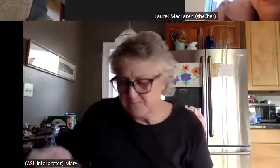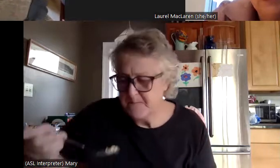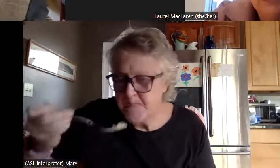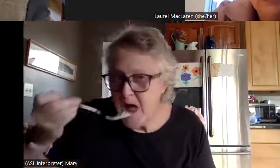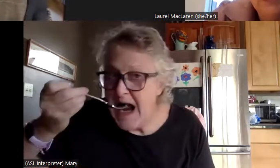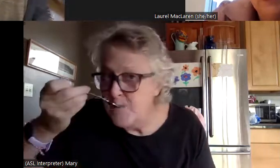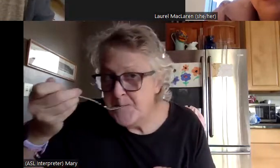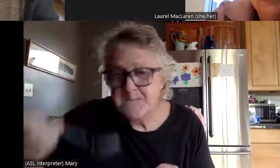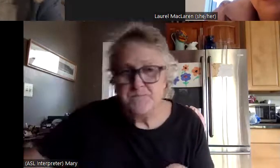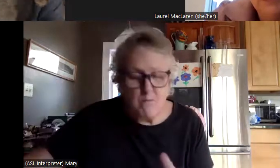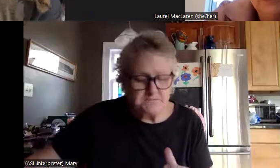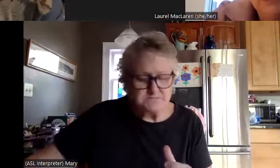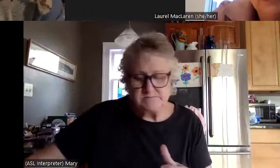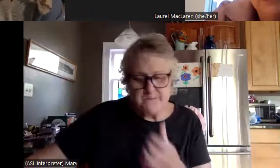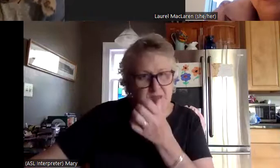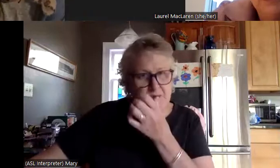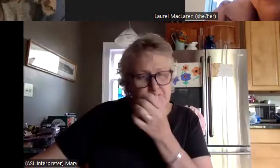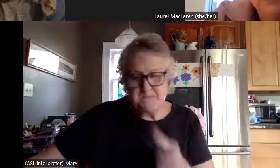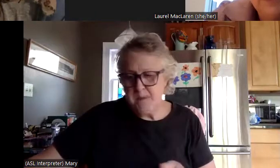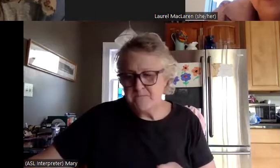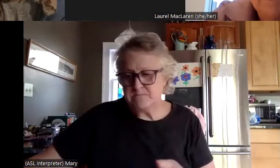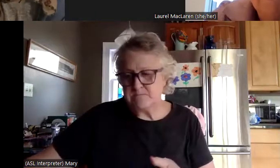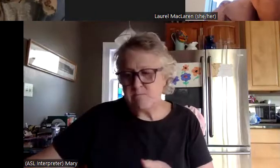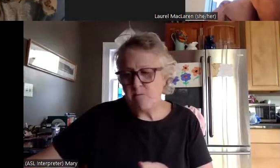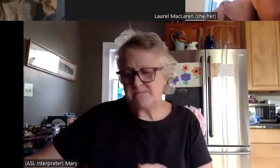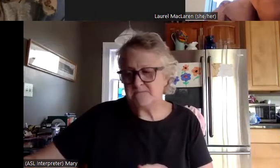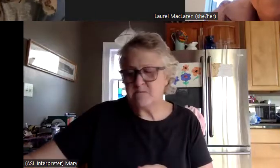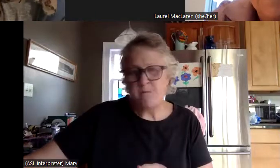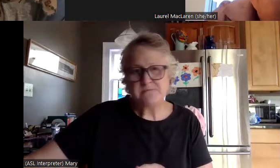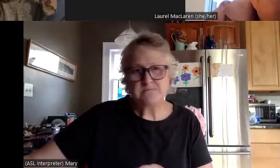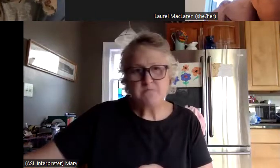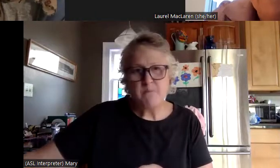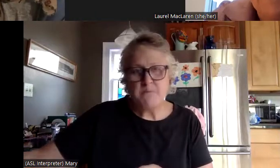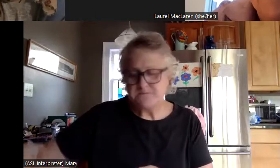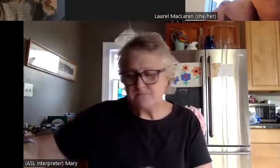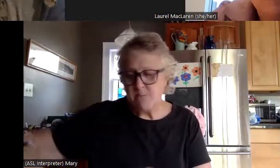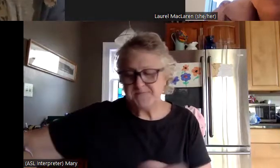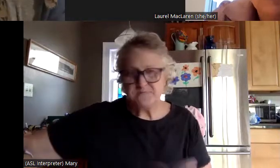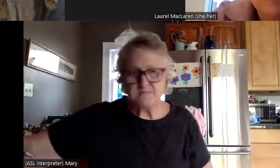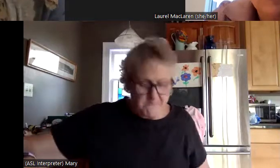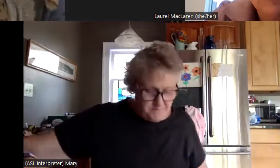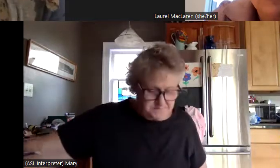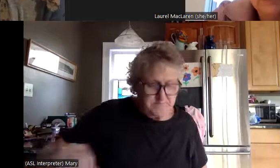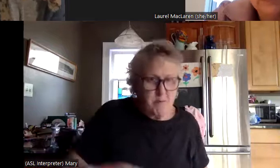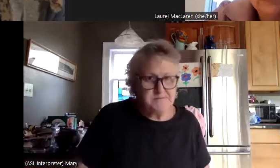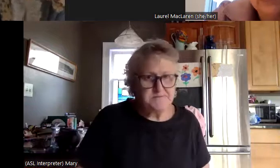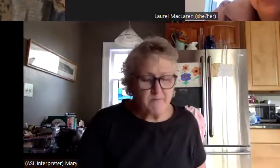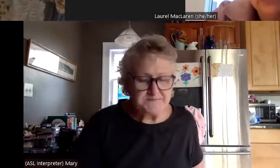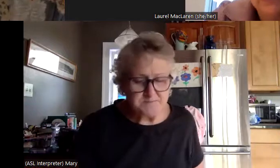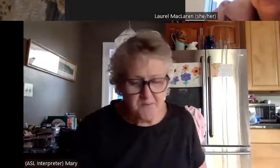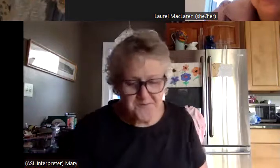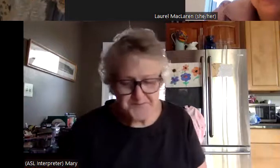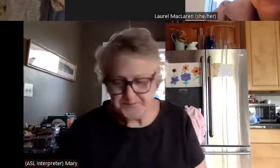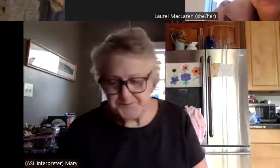valley cloud cover, because when it really sucks in the winter, the clouds are super low. And